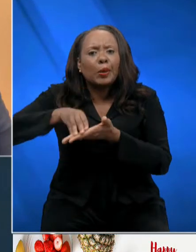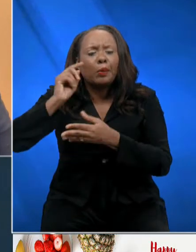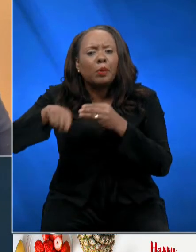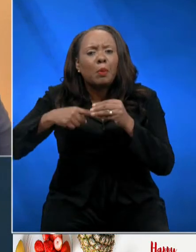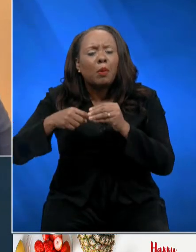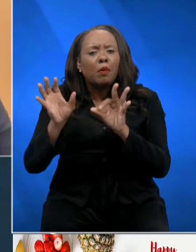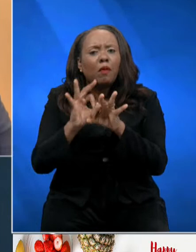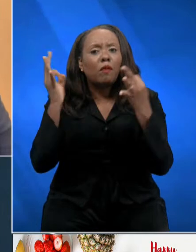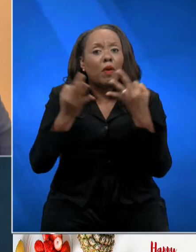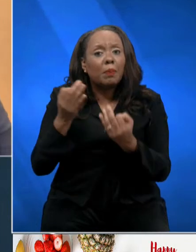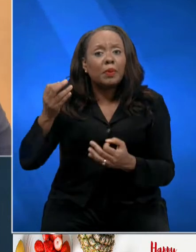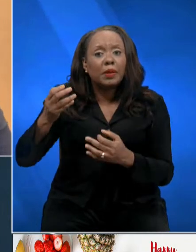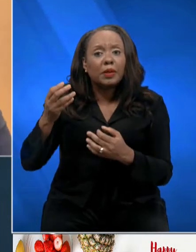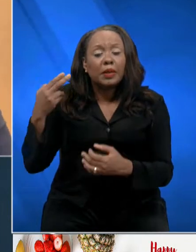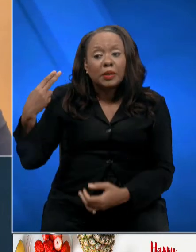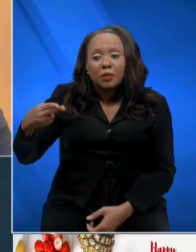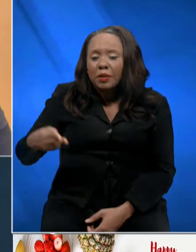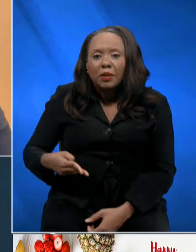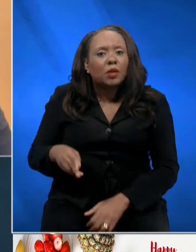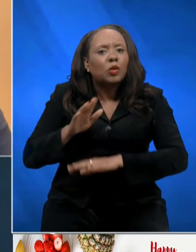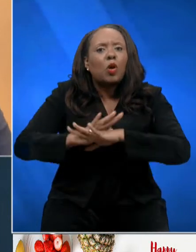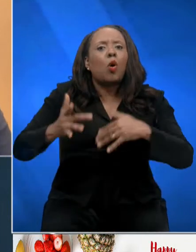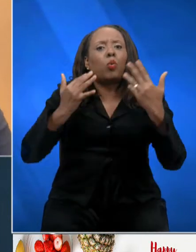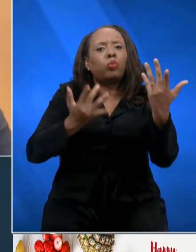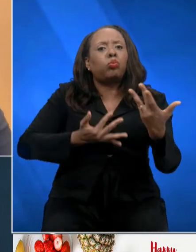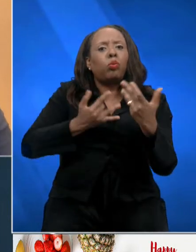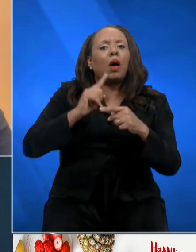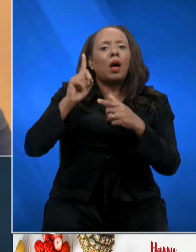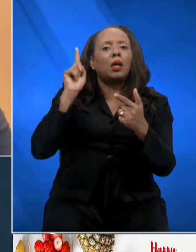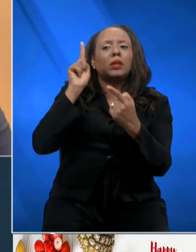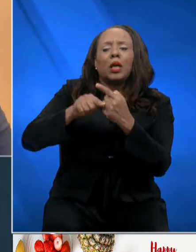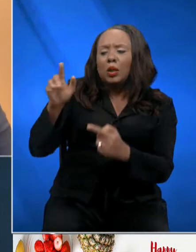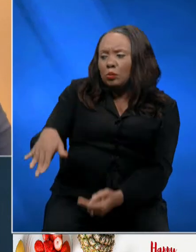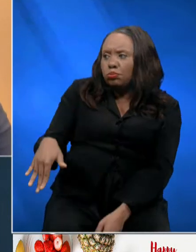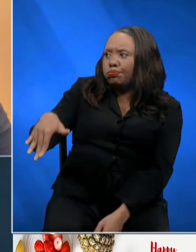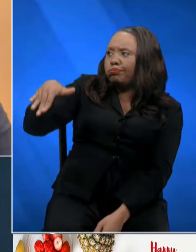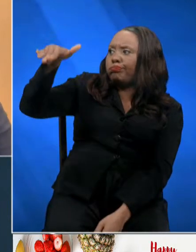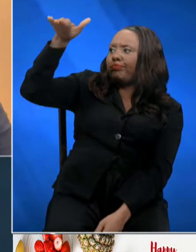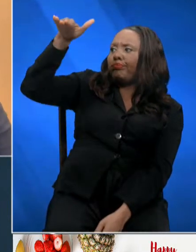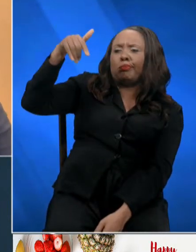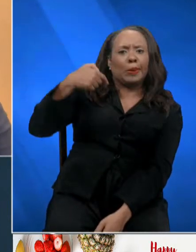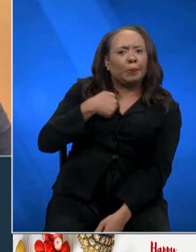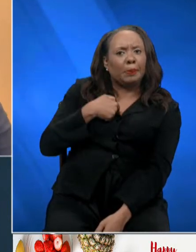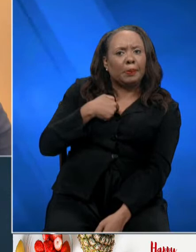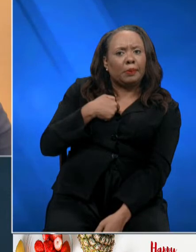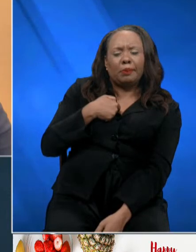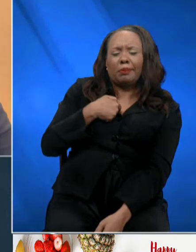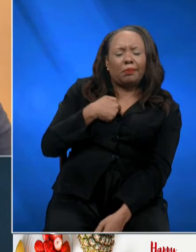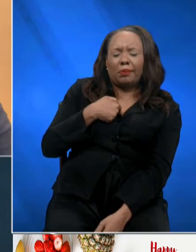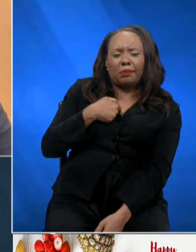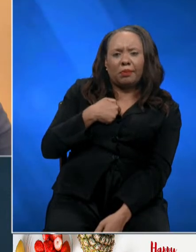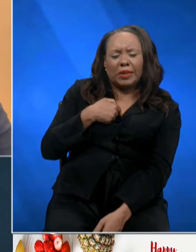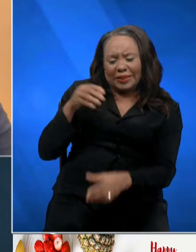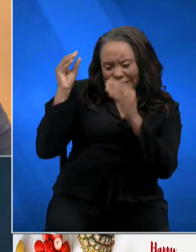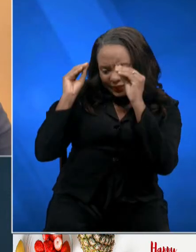start early, don't wait to get make a woman. You understand? Start young, so your children know what to do and what not to do.